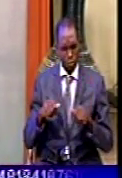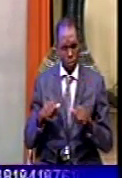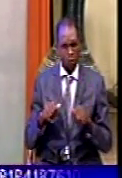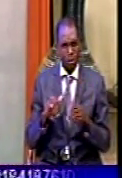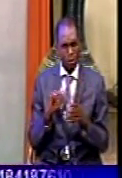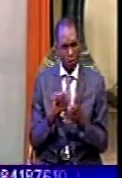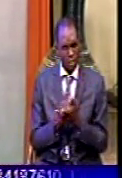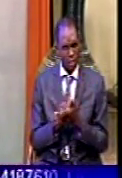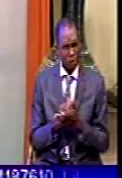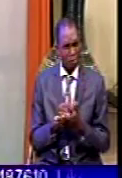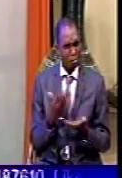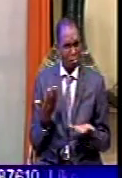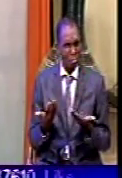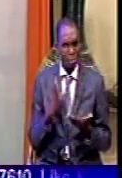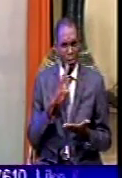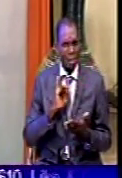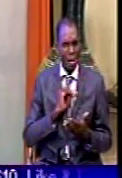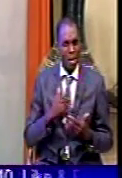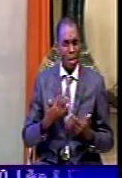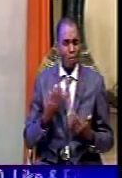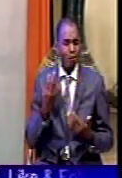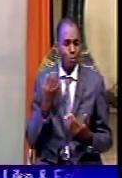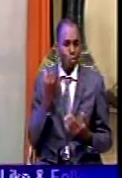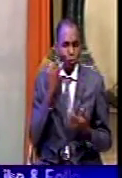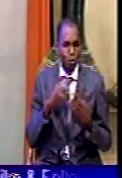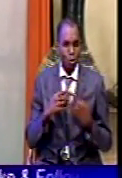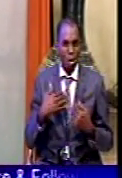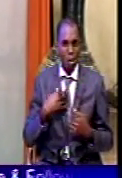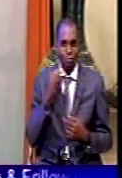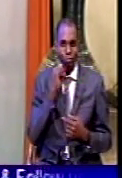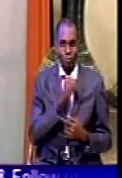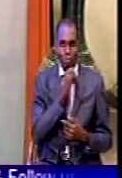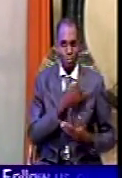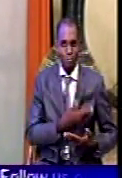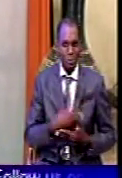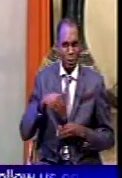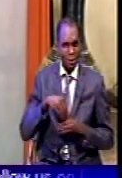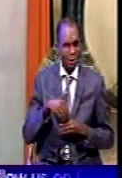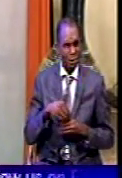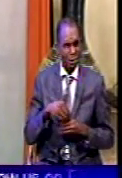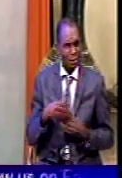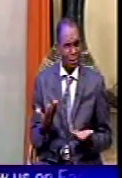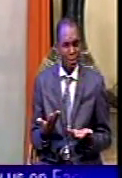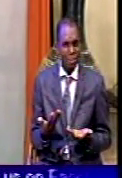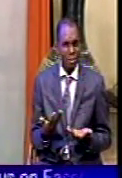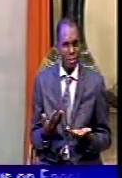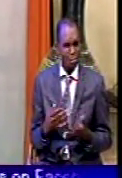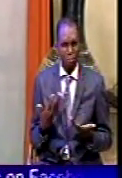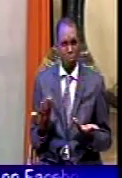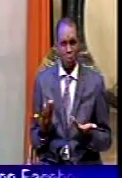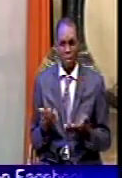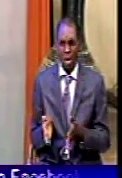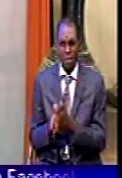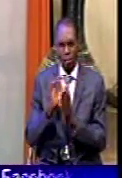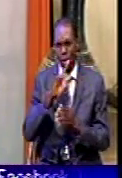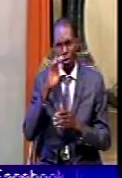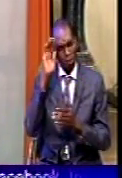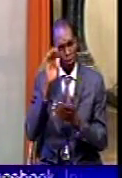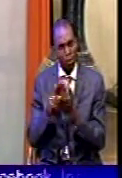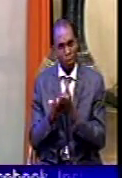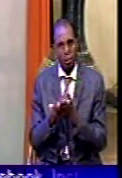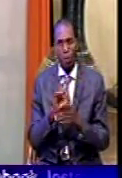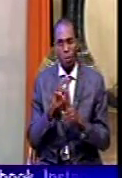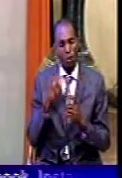let's wait. Since he said the womb is setting, let's still wait now. The womb will set. So after months,